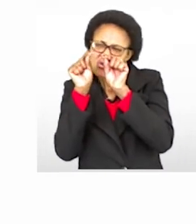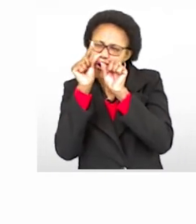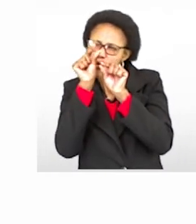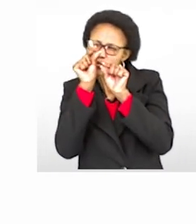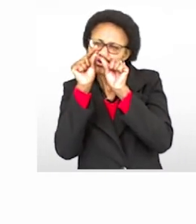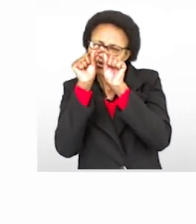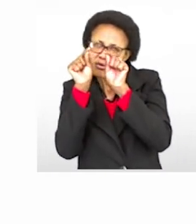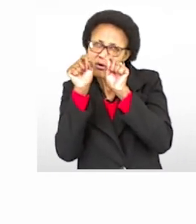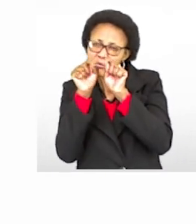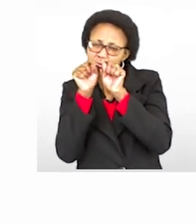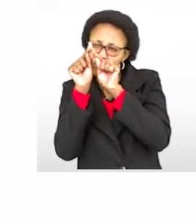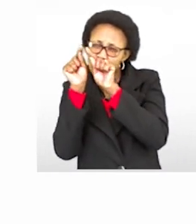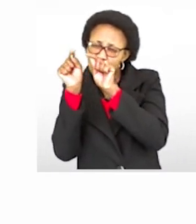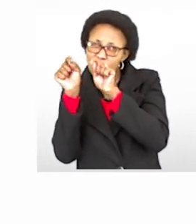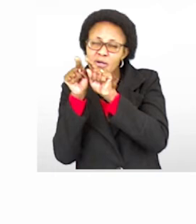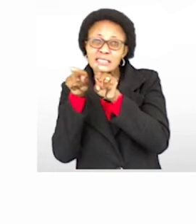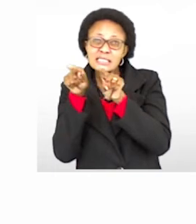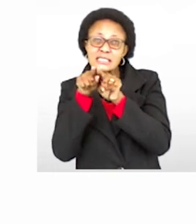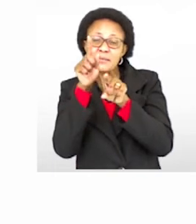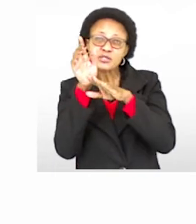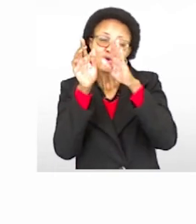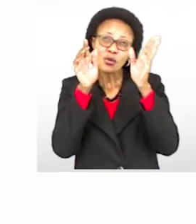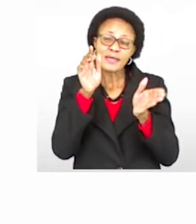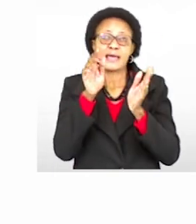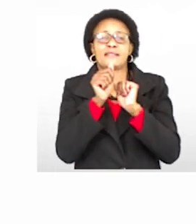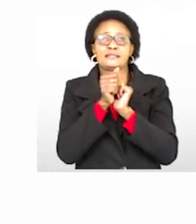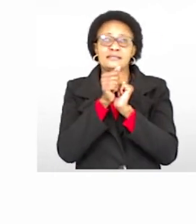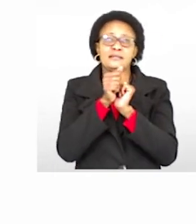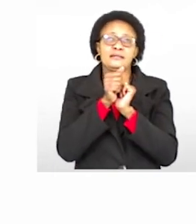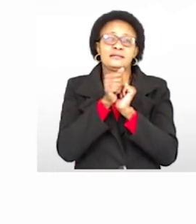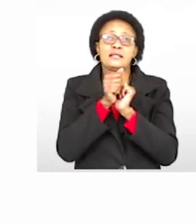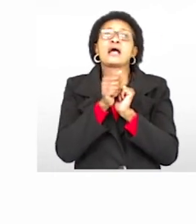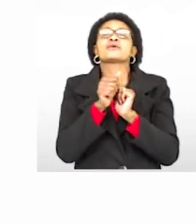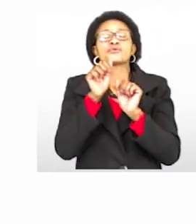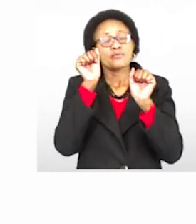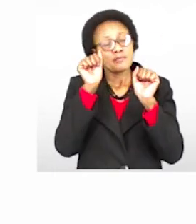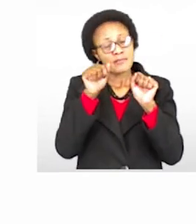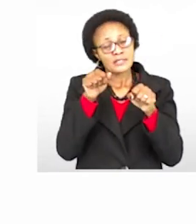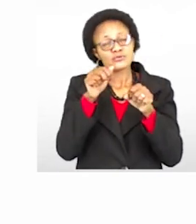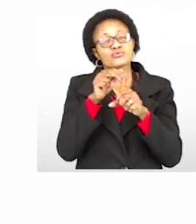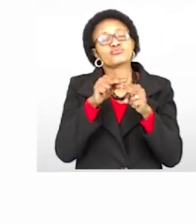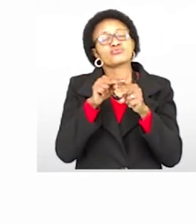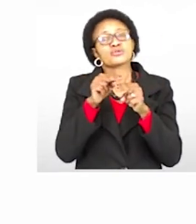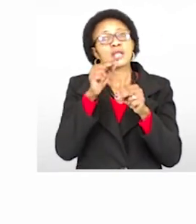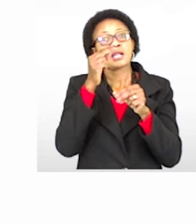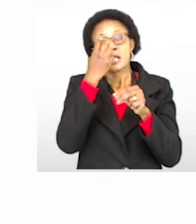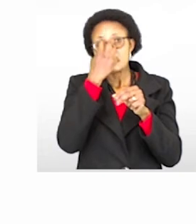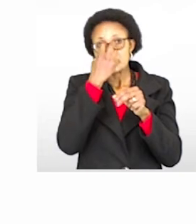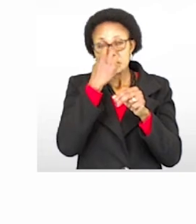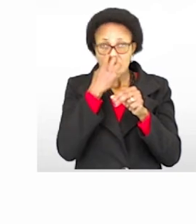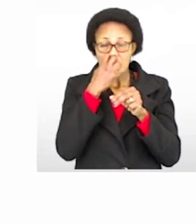not sure, and also to make sure that you use a dark color. If you use a light color, you might